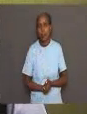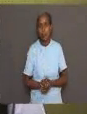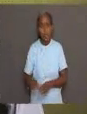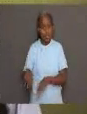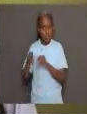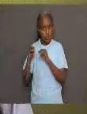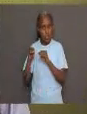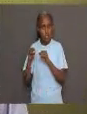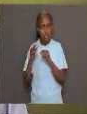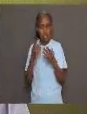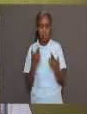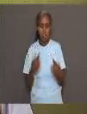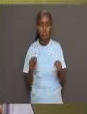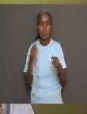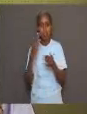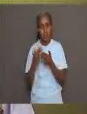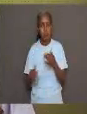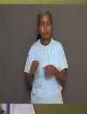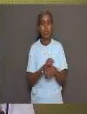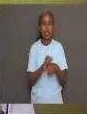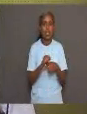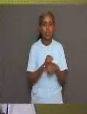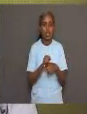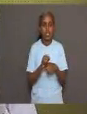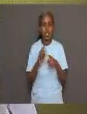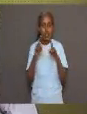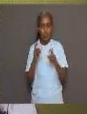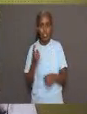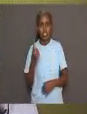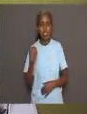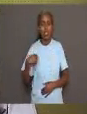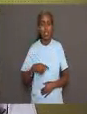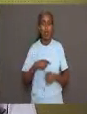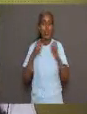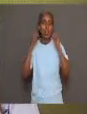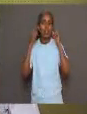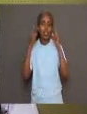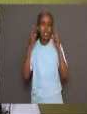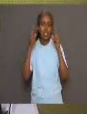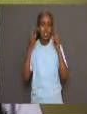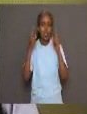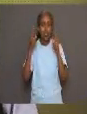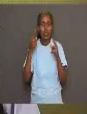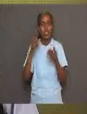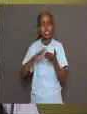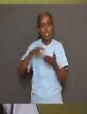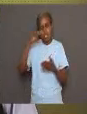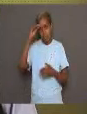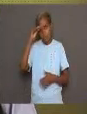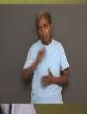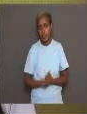Students, let us try some activities to test our understanding of the subject matter.